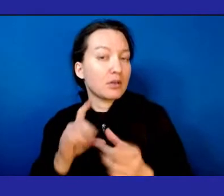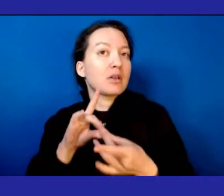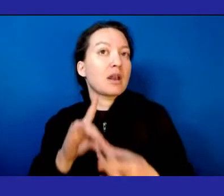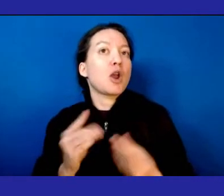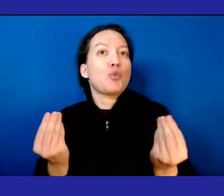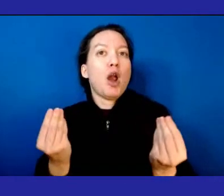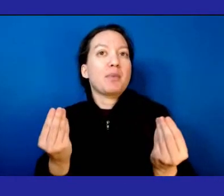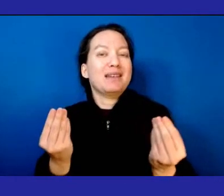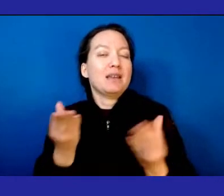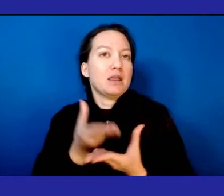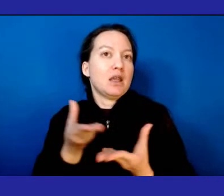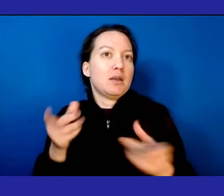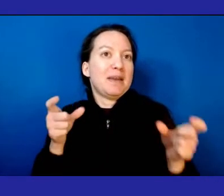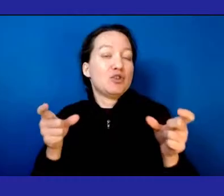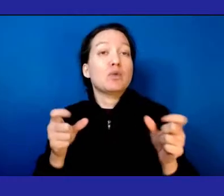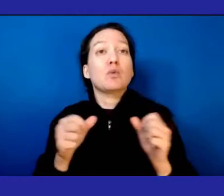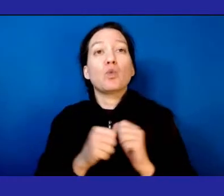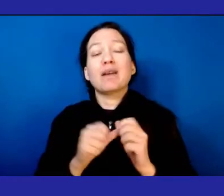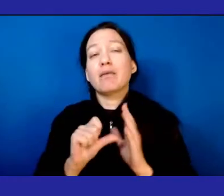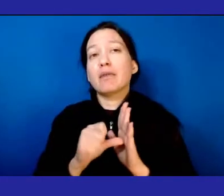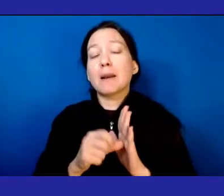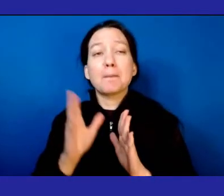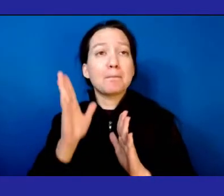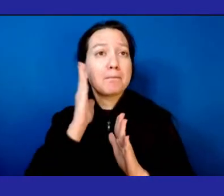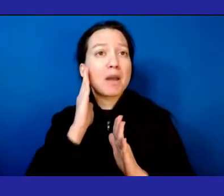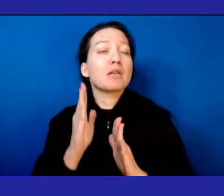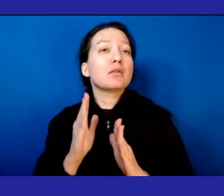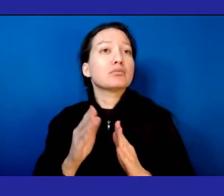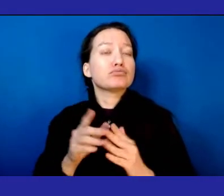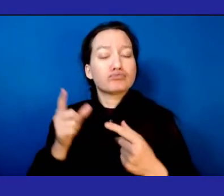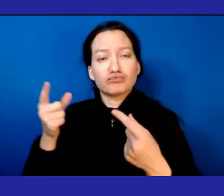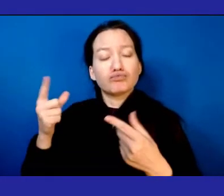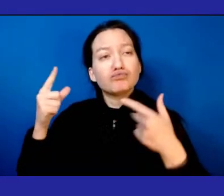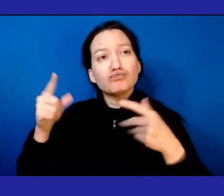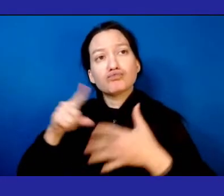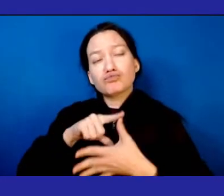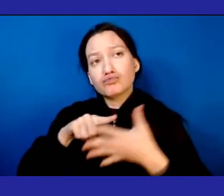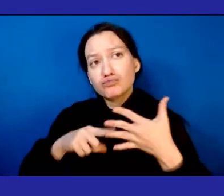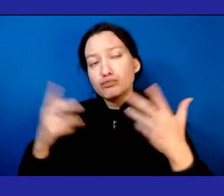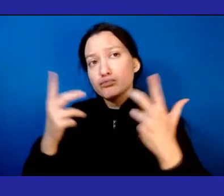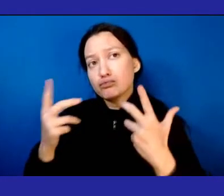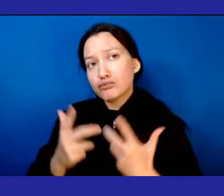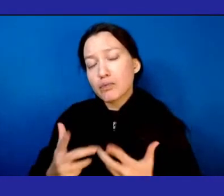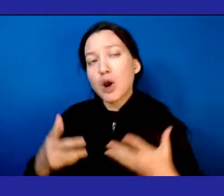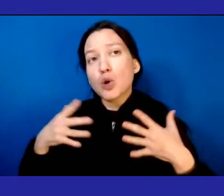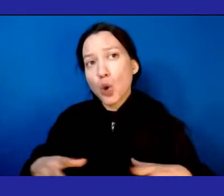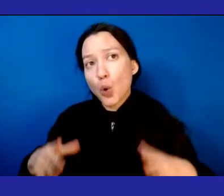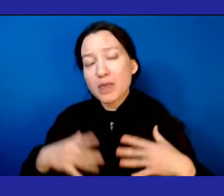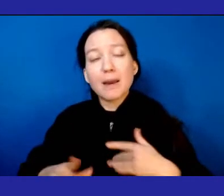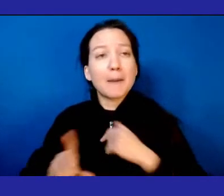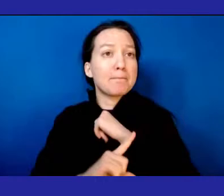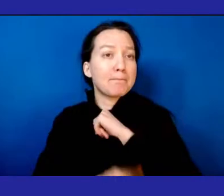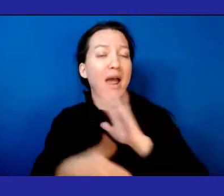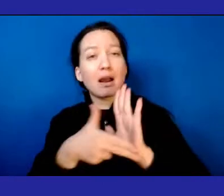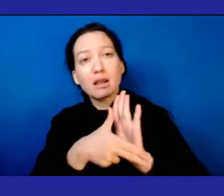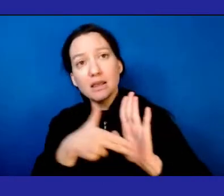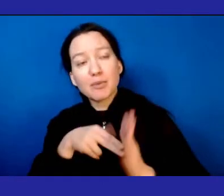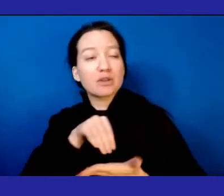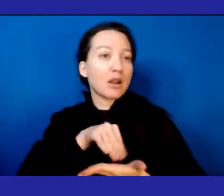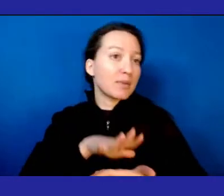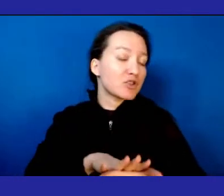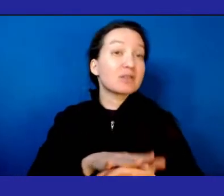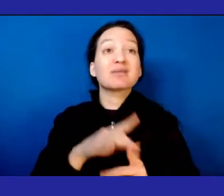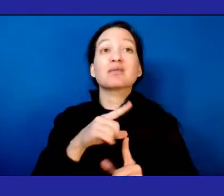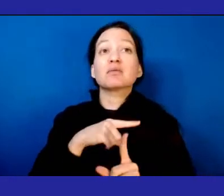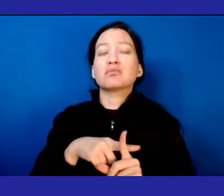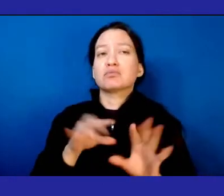management. Through enhanced bedside reconciliation of clothing, bag labeling, and documentation, as well as